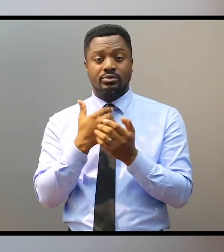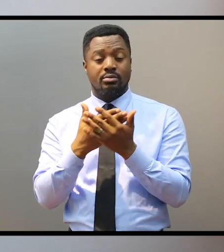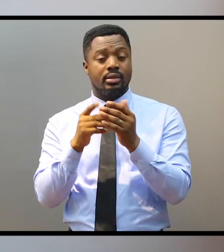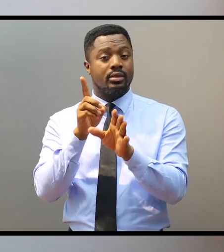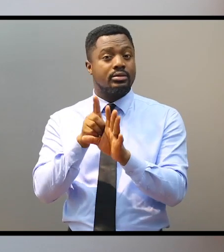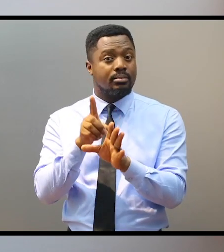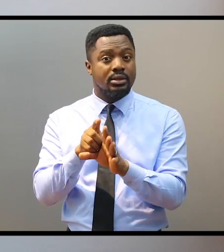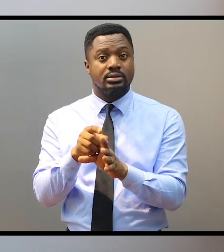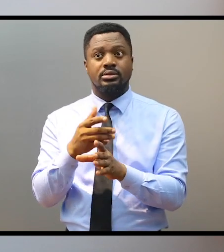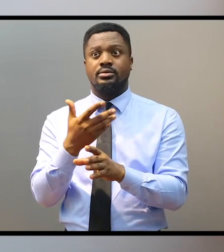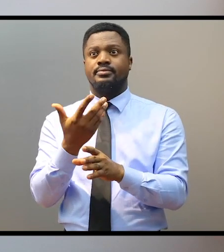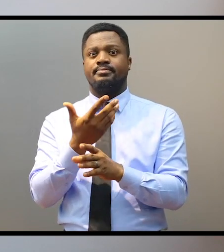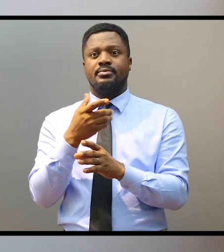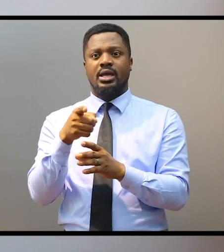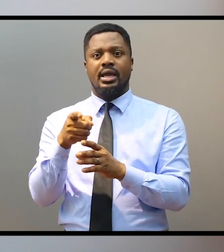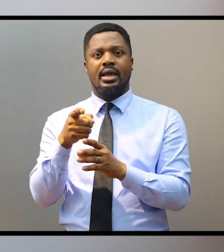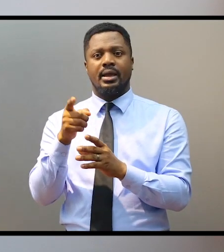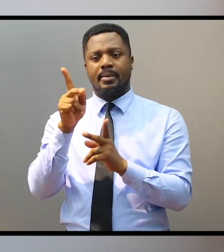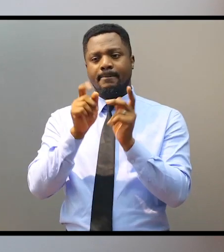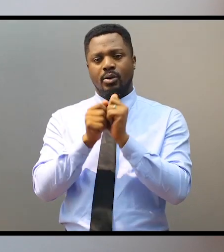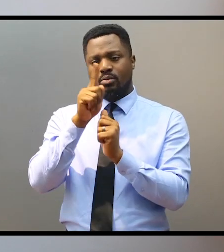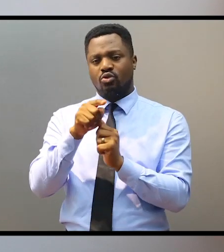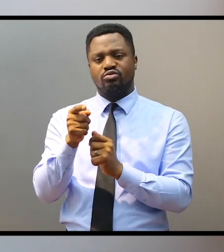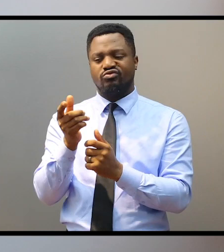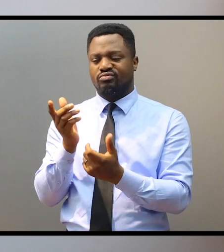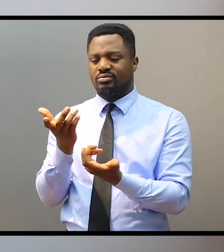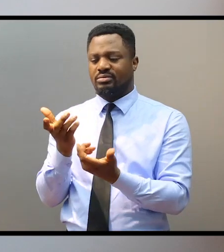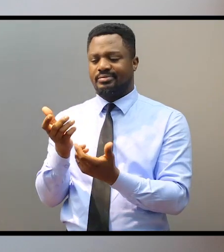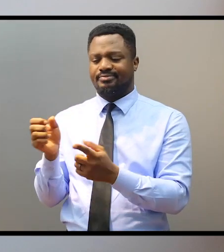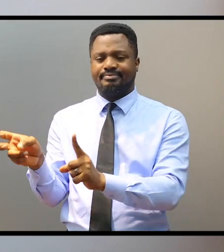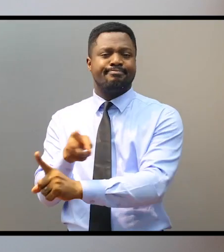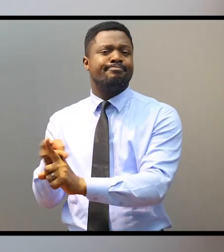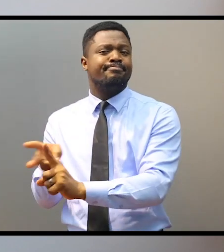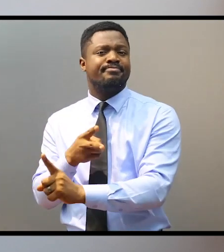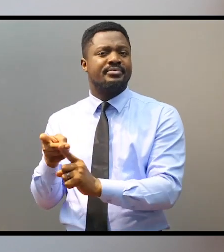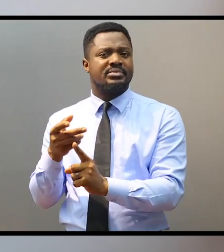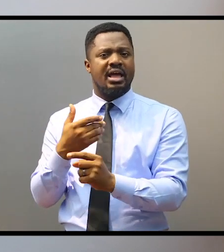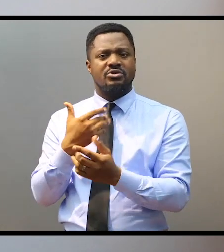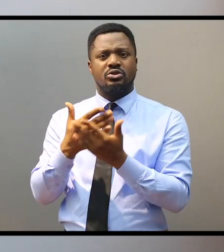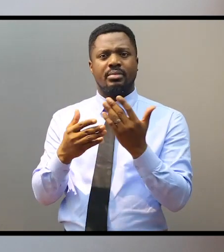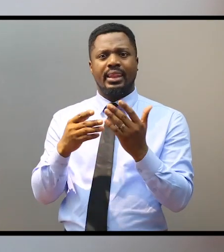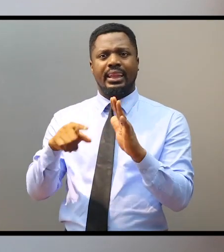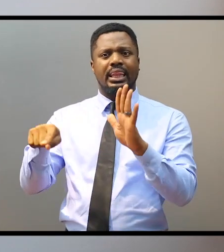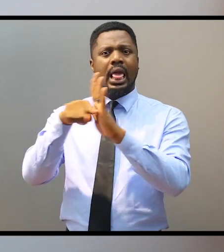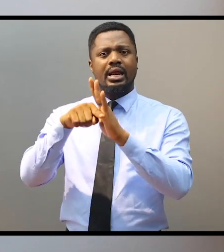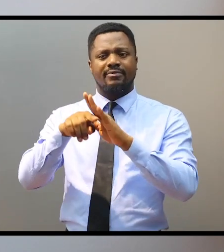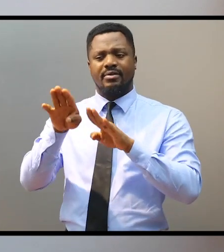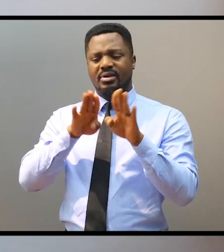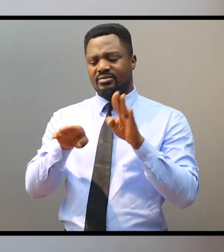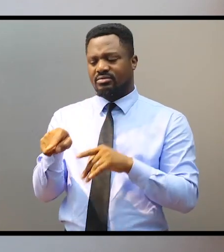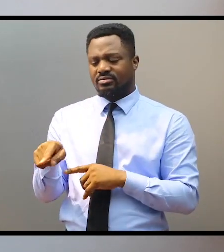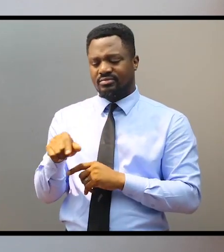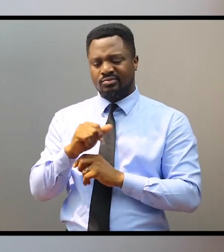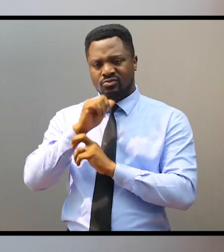some form of disability may be bullied. People may develop some negative um,